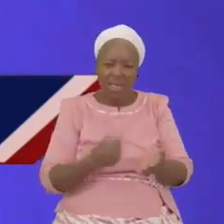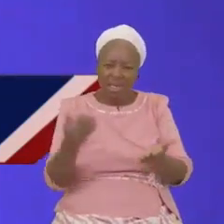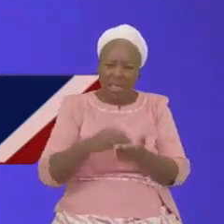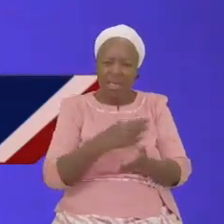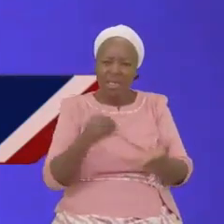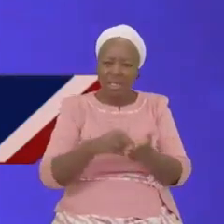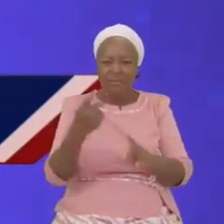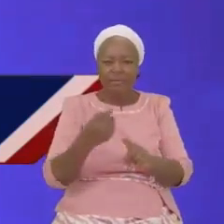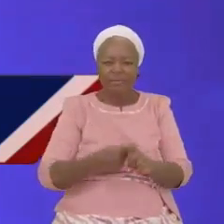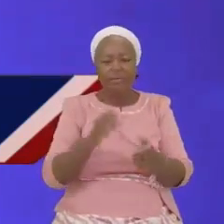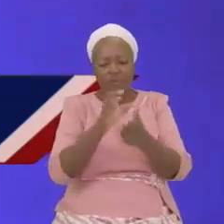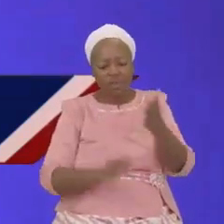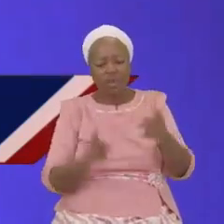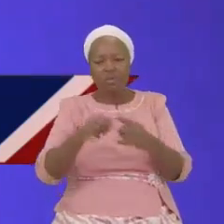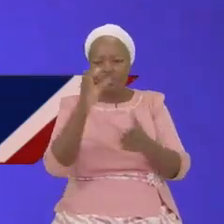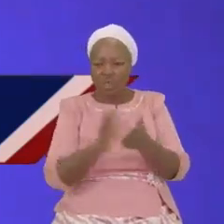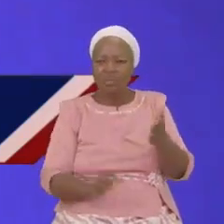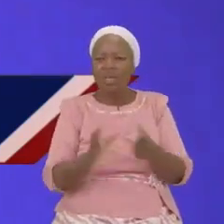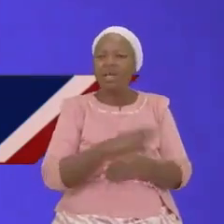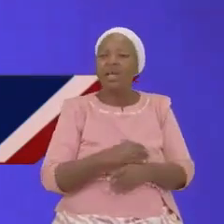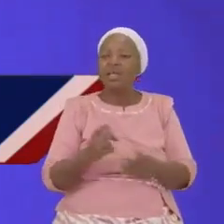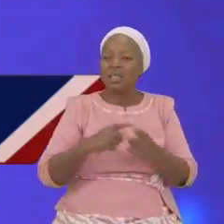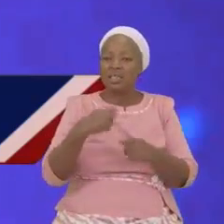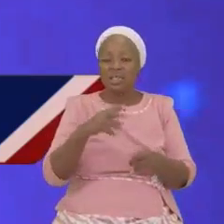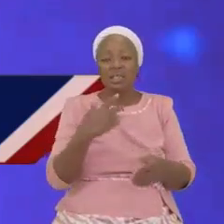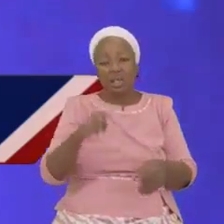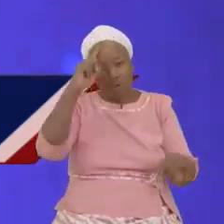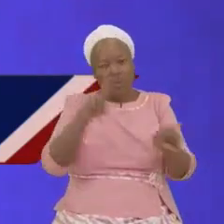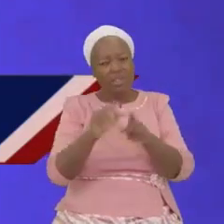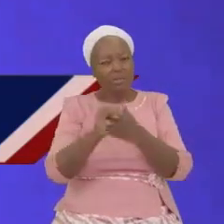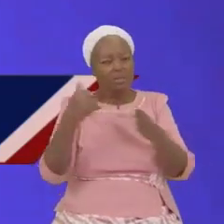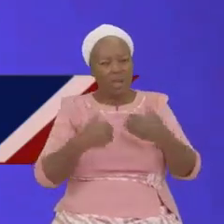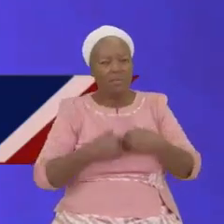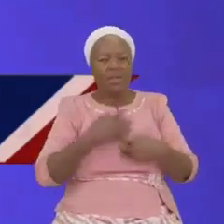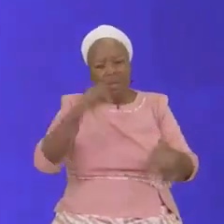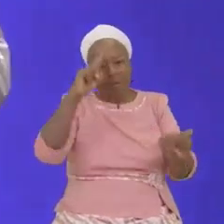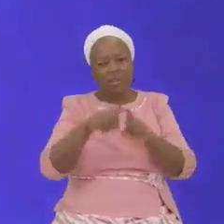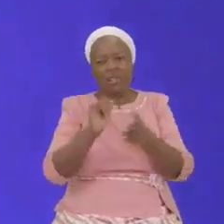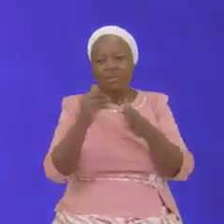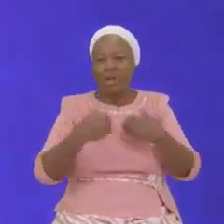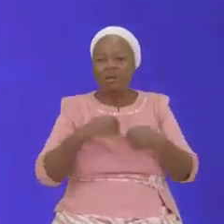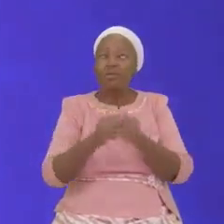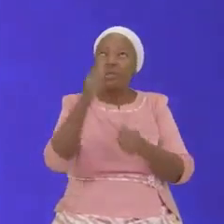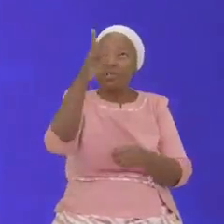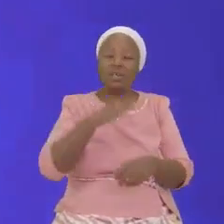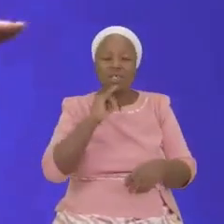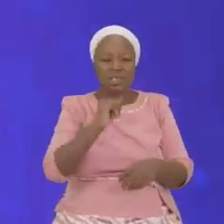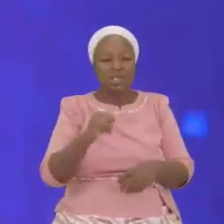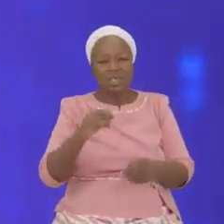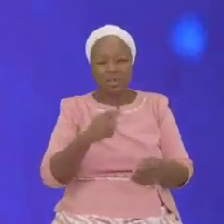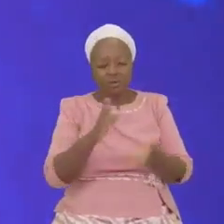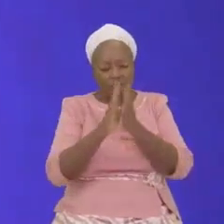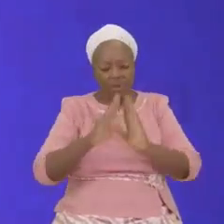and from book to book. He says, the covenant we have, the covenant we have with God is the covenant of peace.